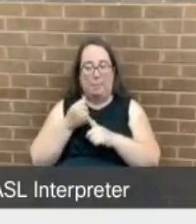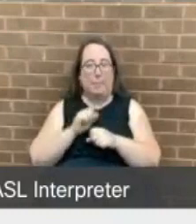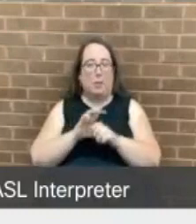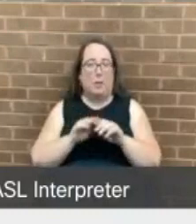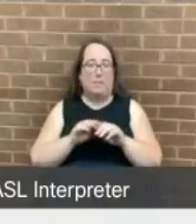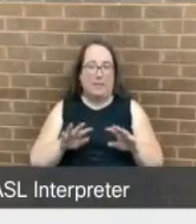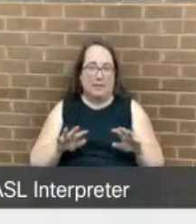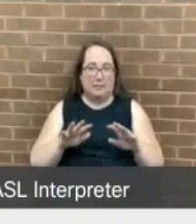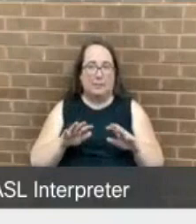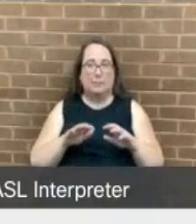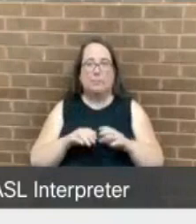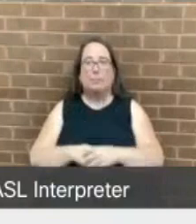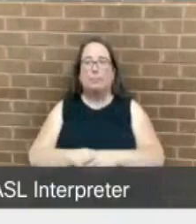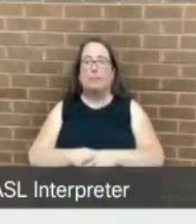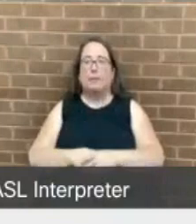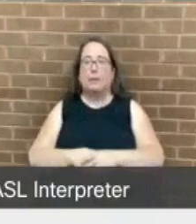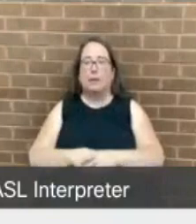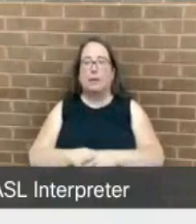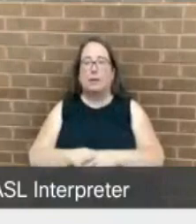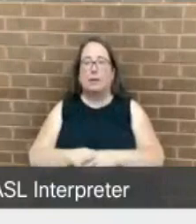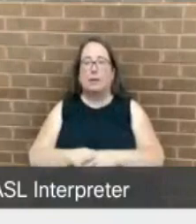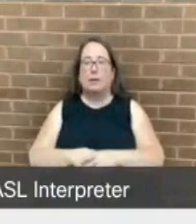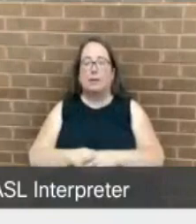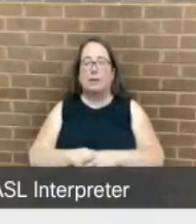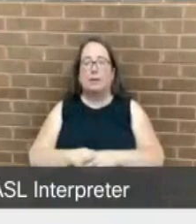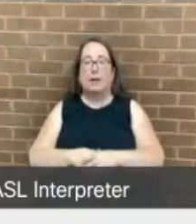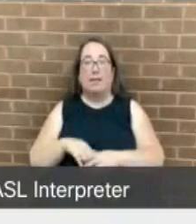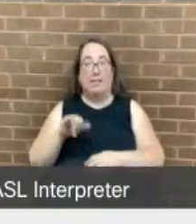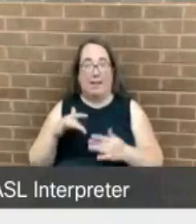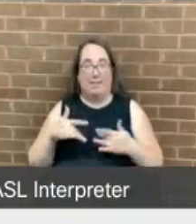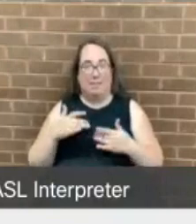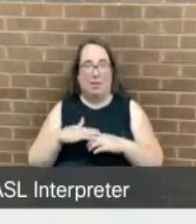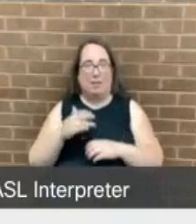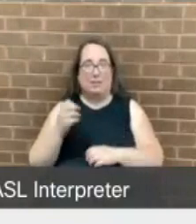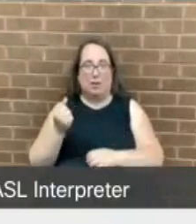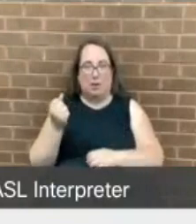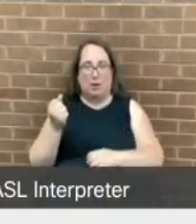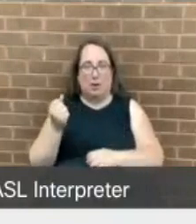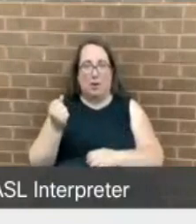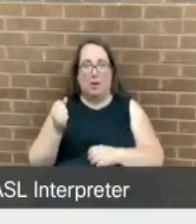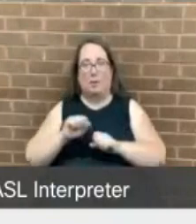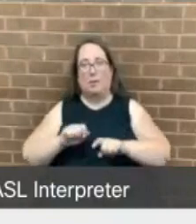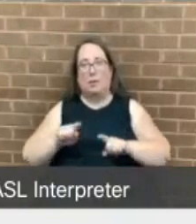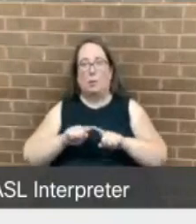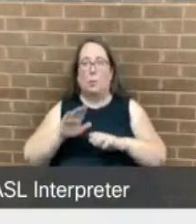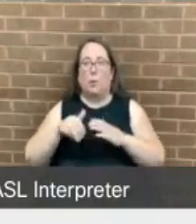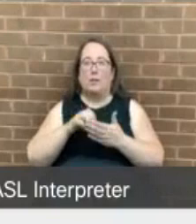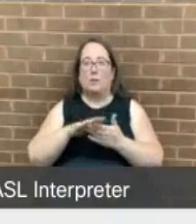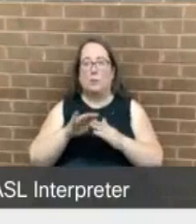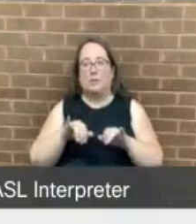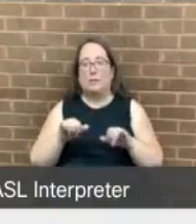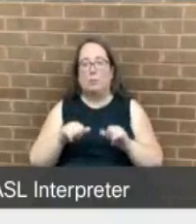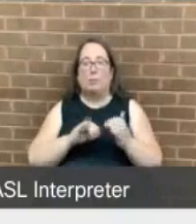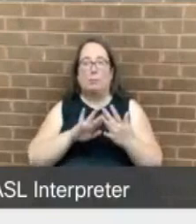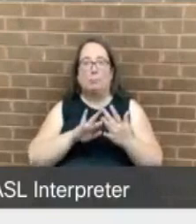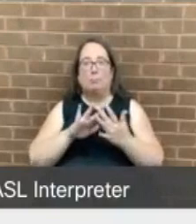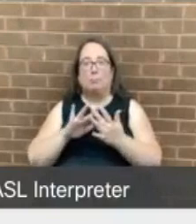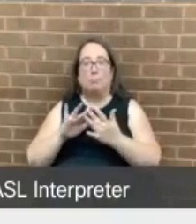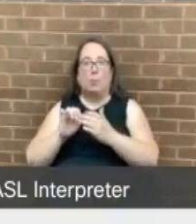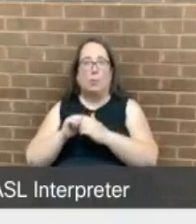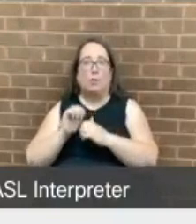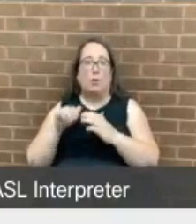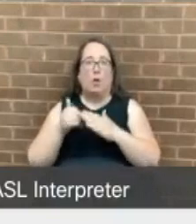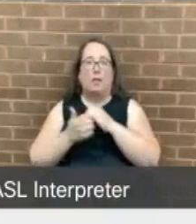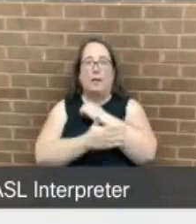that are happening. So to actually this Saturday, and you know, we put it out to all the school systems. We've been in regular contact with all the counties,